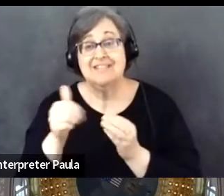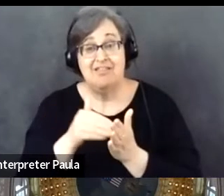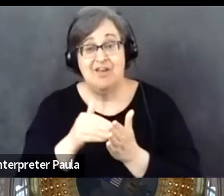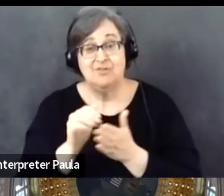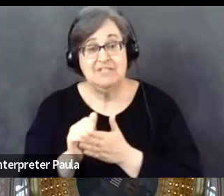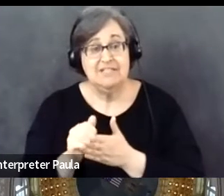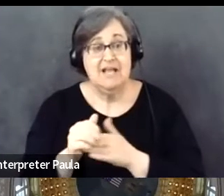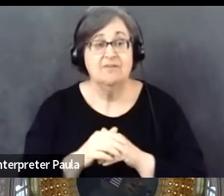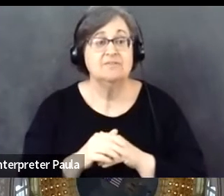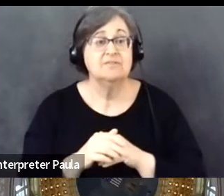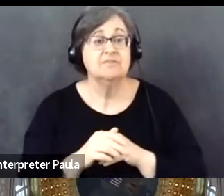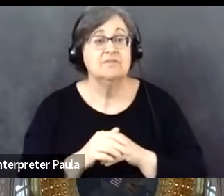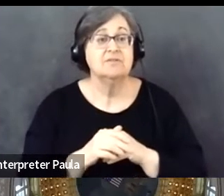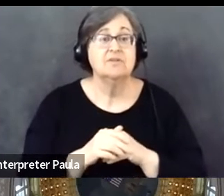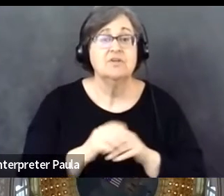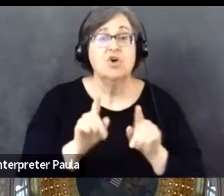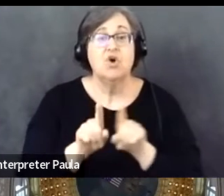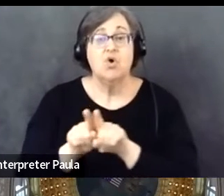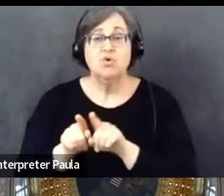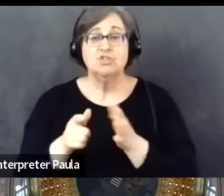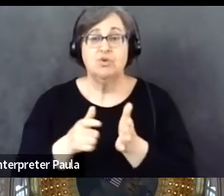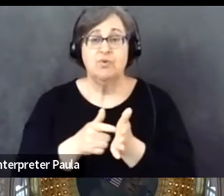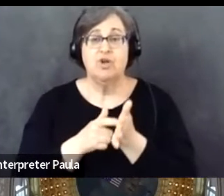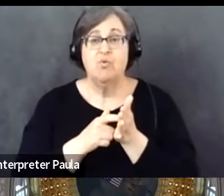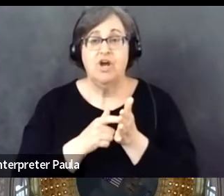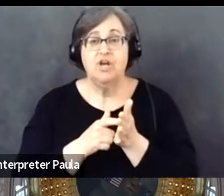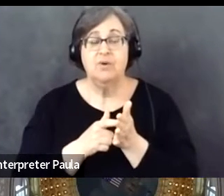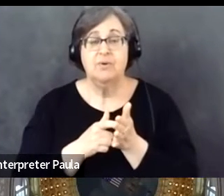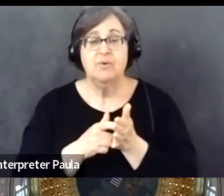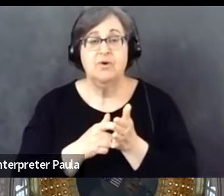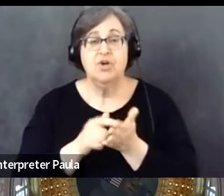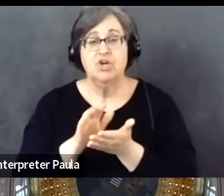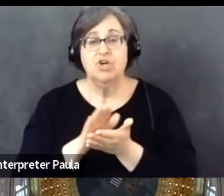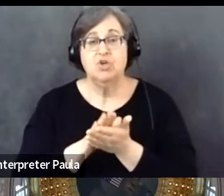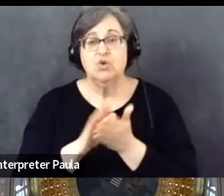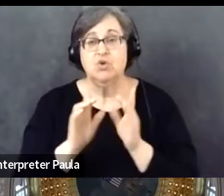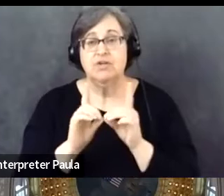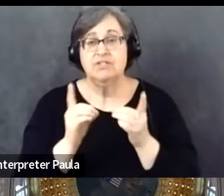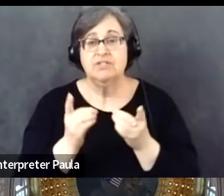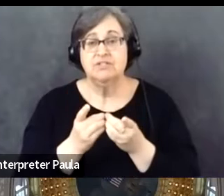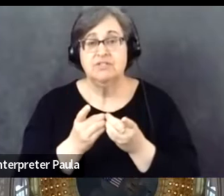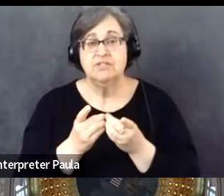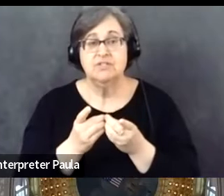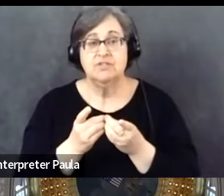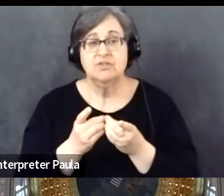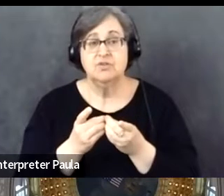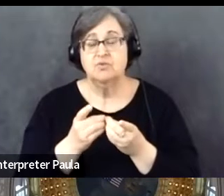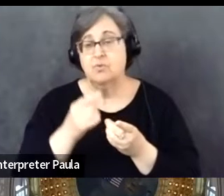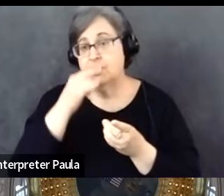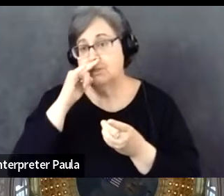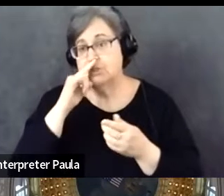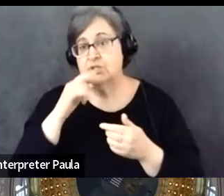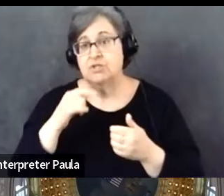$10,000. And then they also require the school district where a child